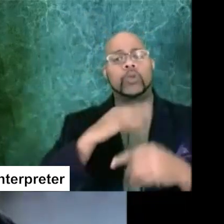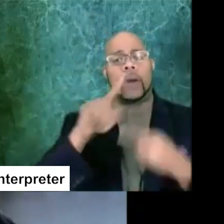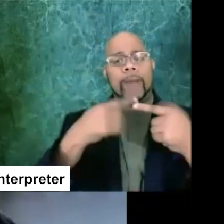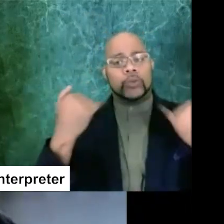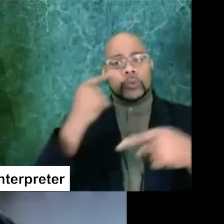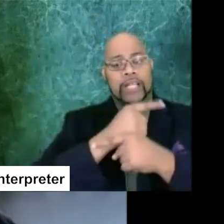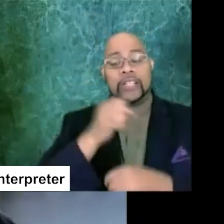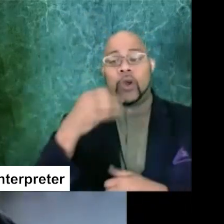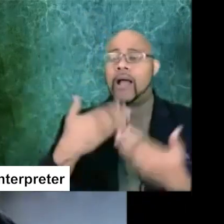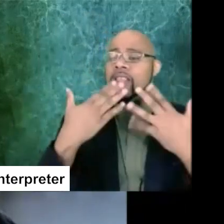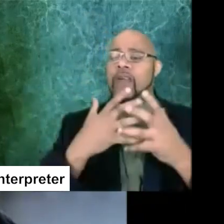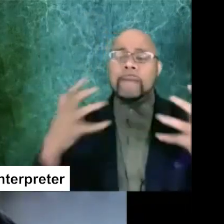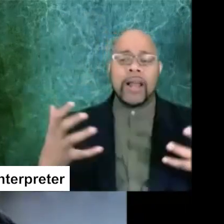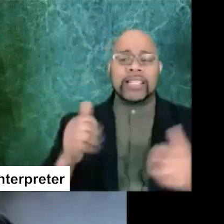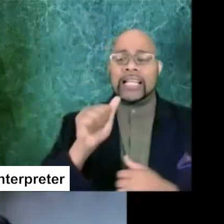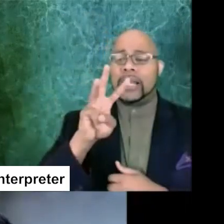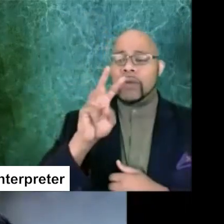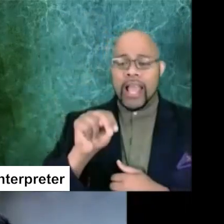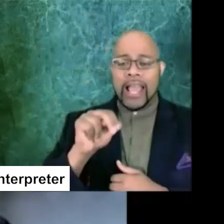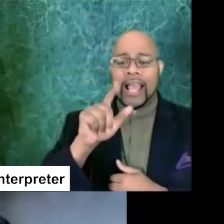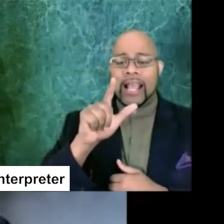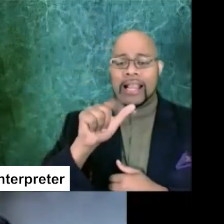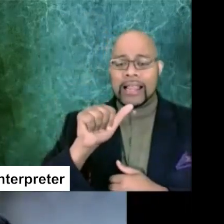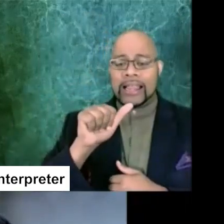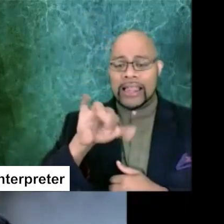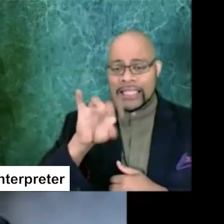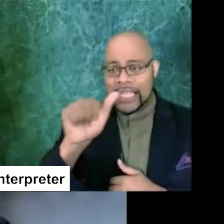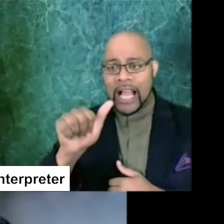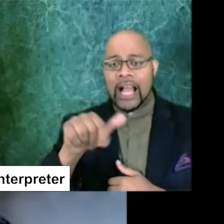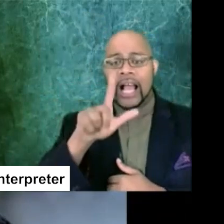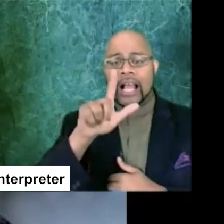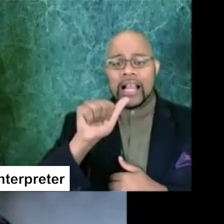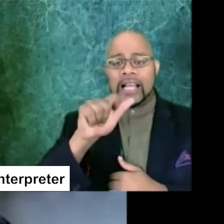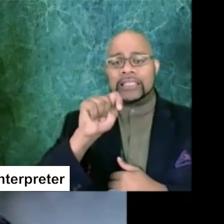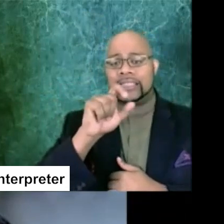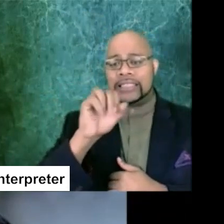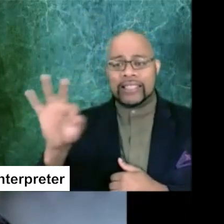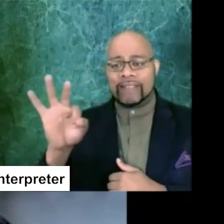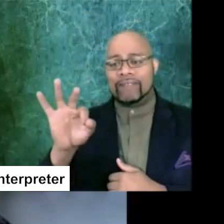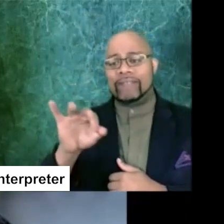So, and thank you very much, AWN, Lydia, Lateef, everybody, for this opportunity.